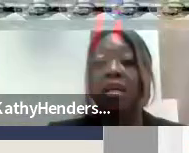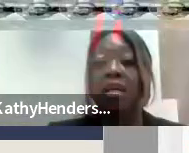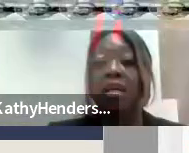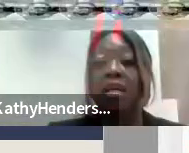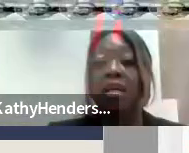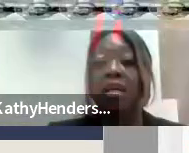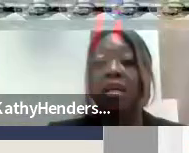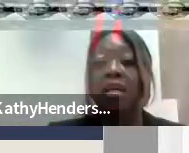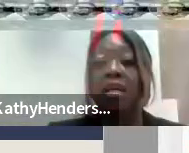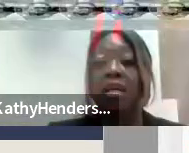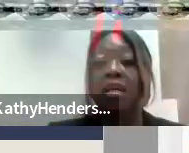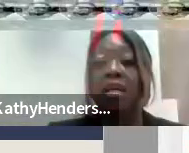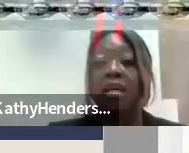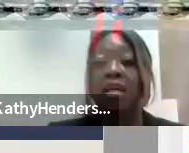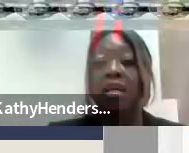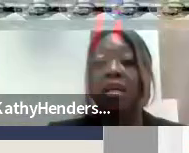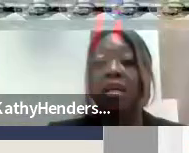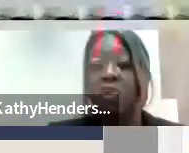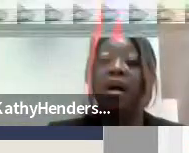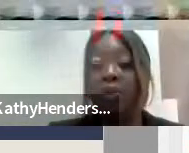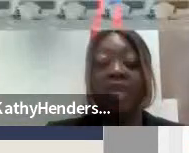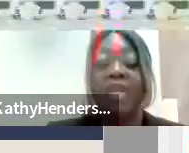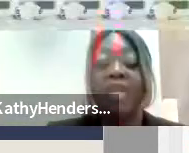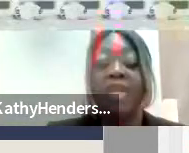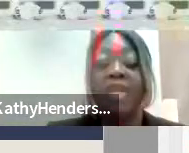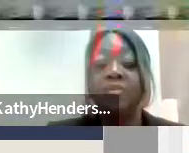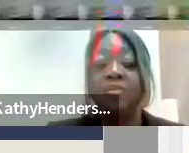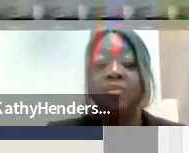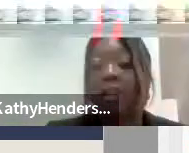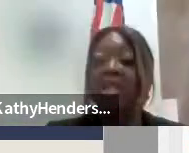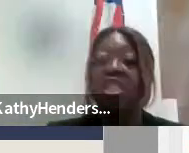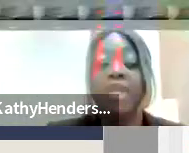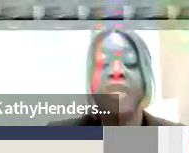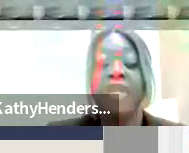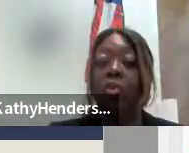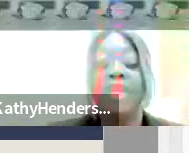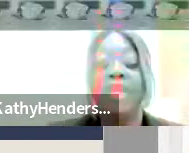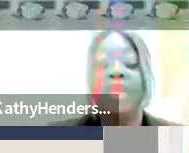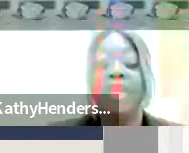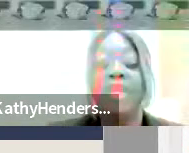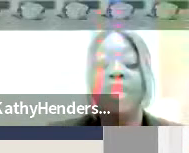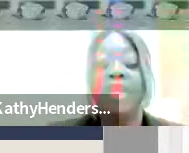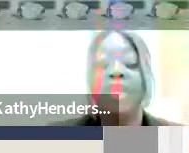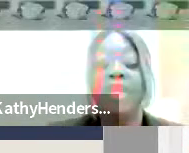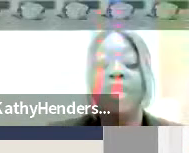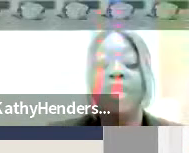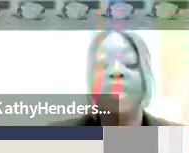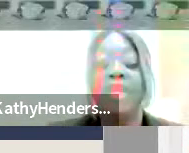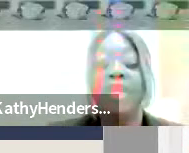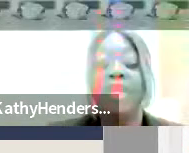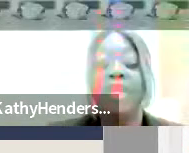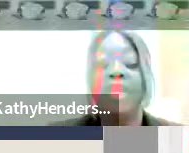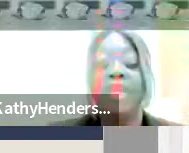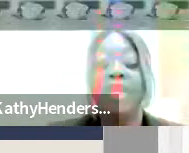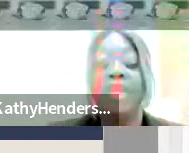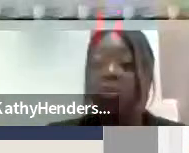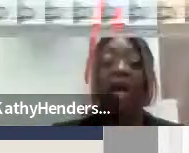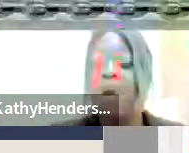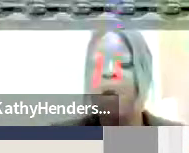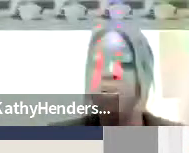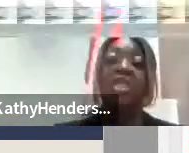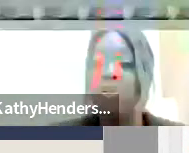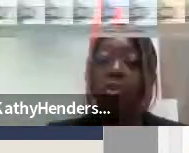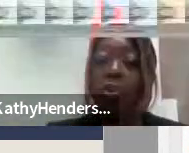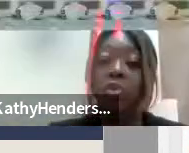completely inappropriate for that community. And I appreciate you wanting to get, Mr. Creech, I'm directing my comments to you.